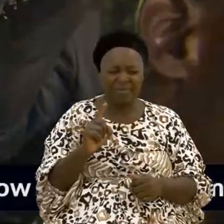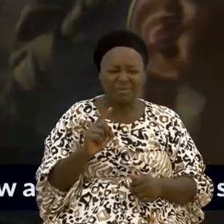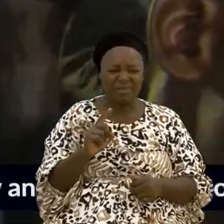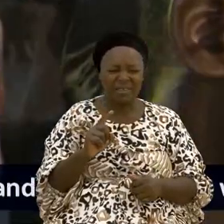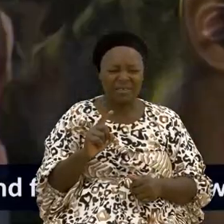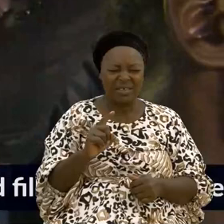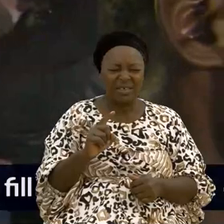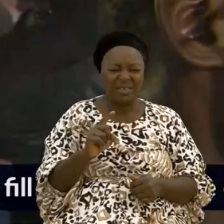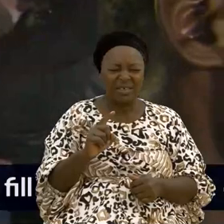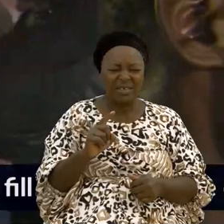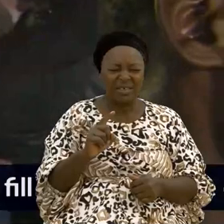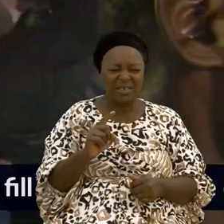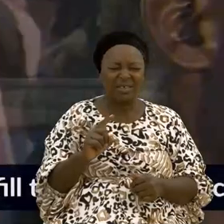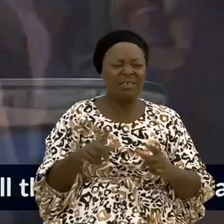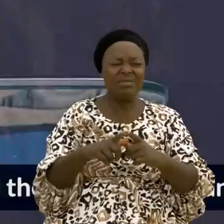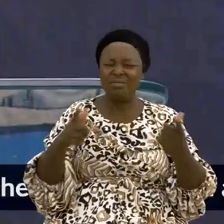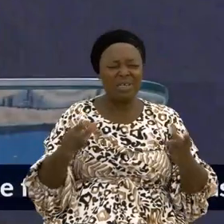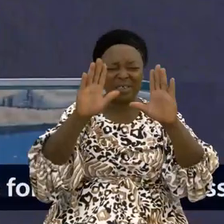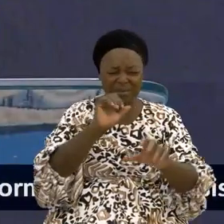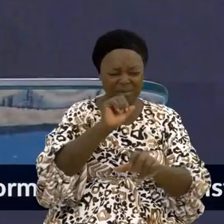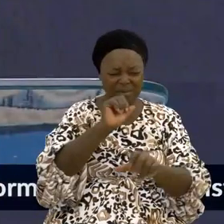Revealed miracles everywhere.